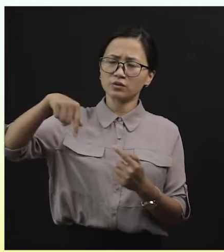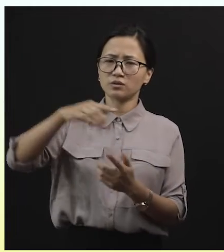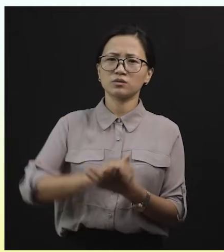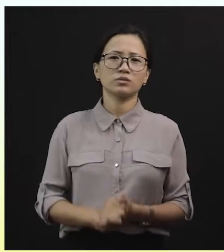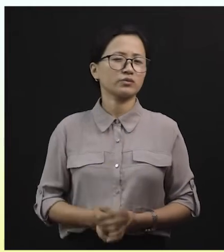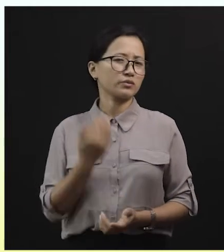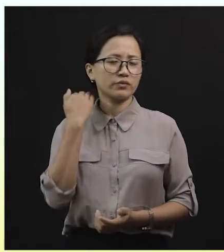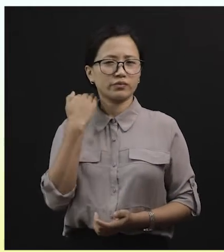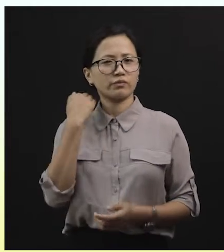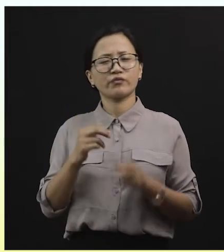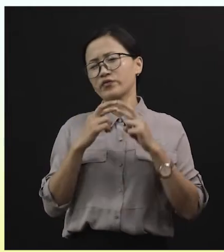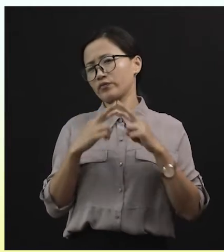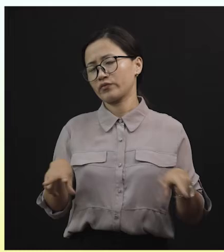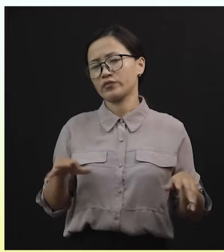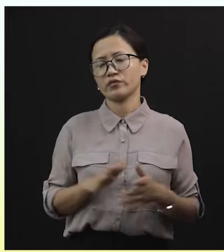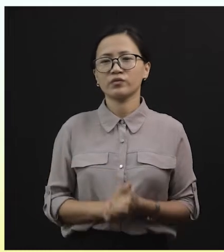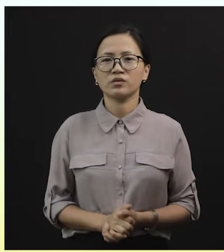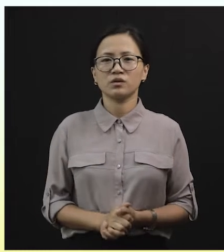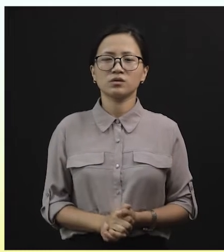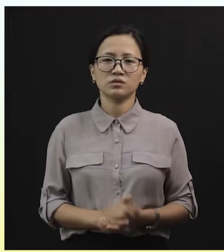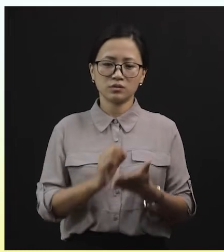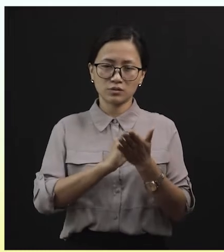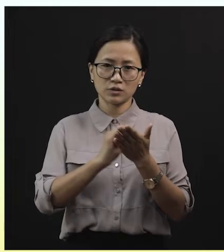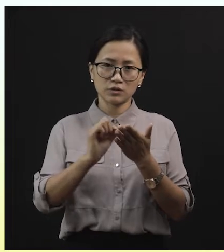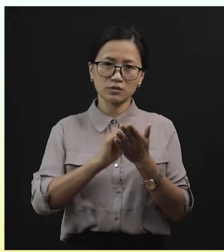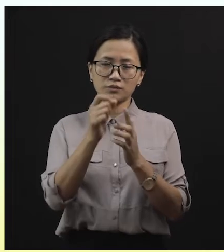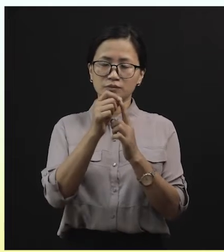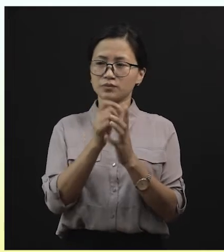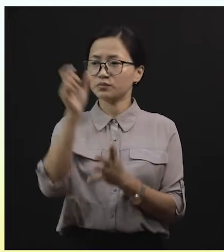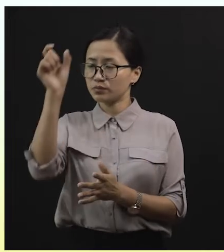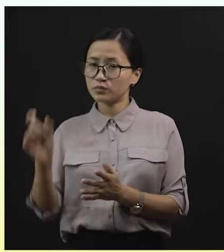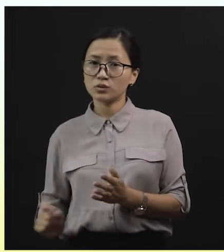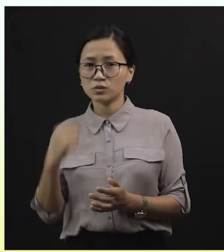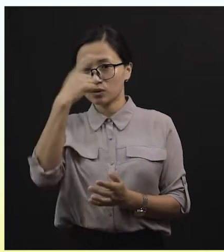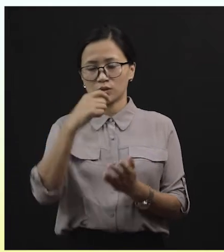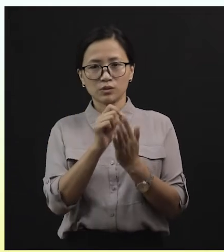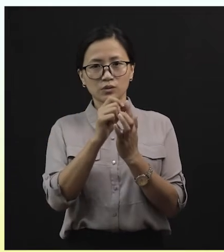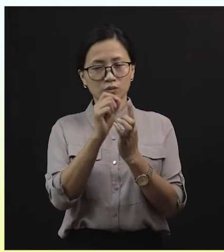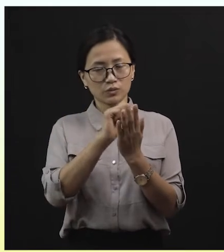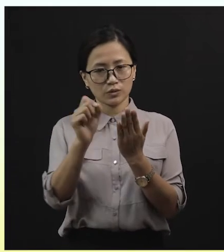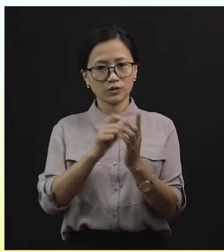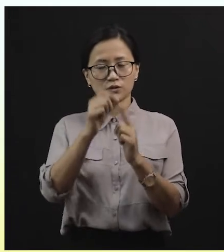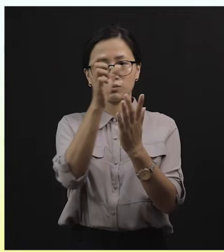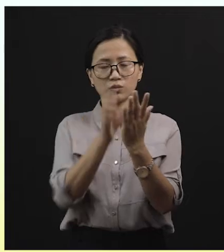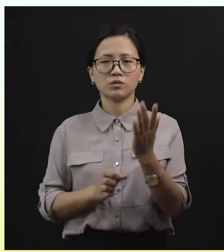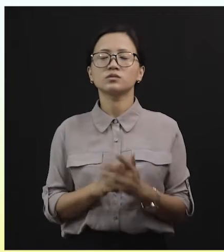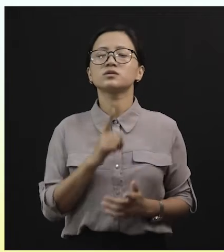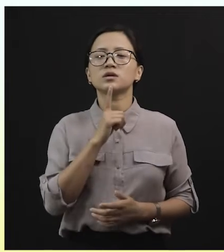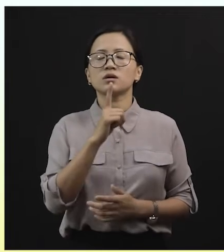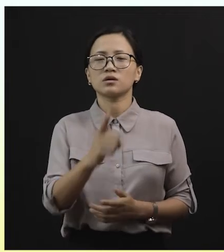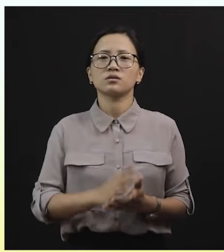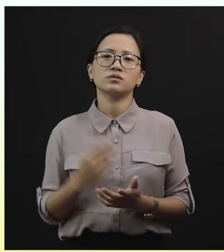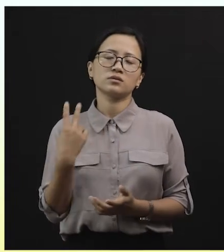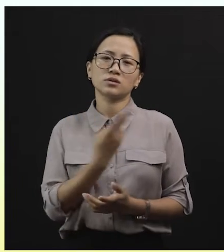very boring, right? That is why the writer is telling us not to harm life, so that the world will become more